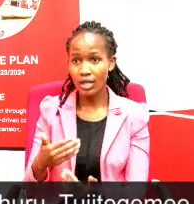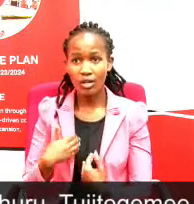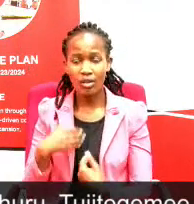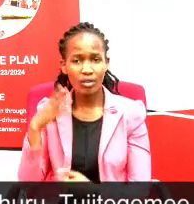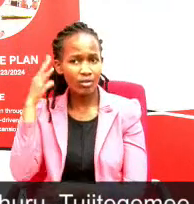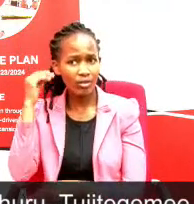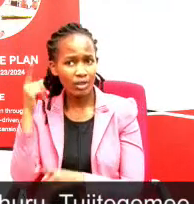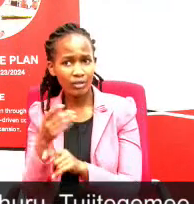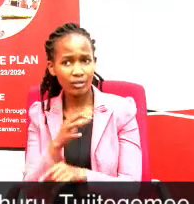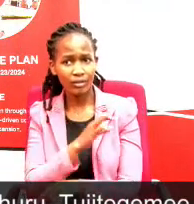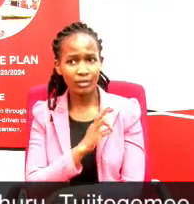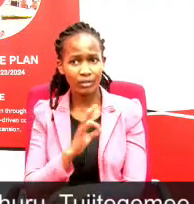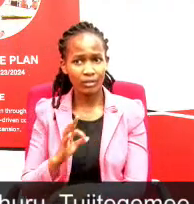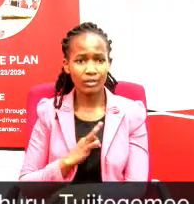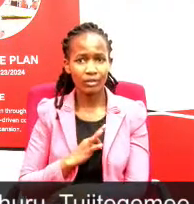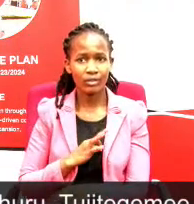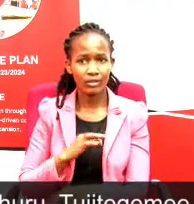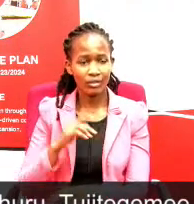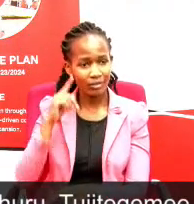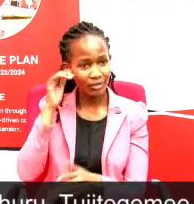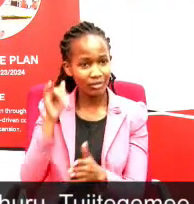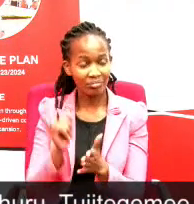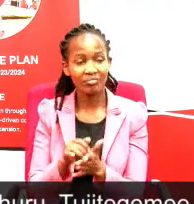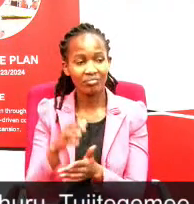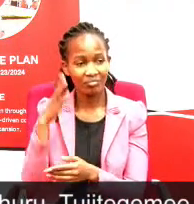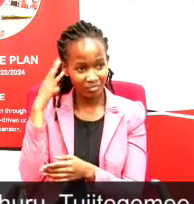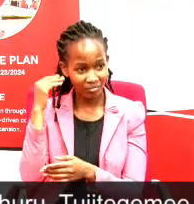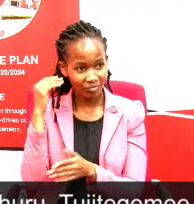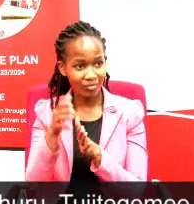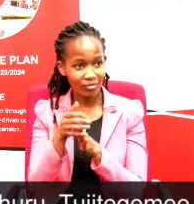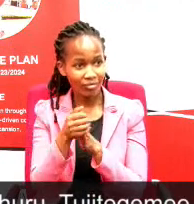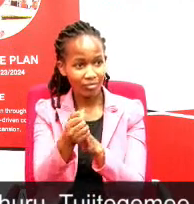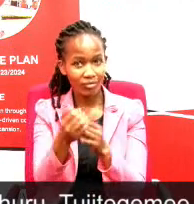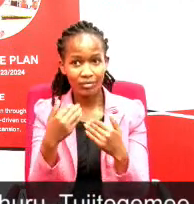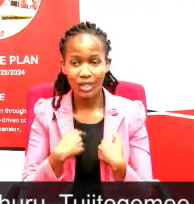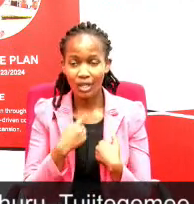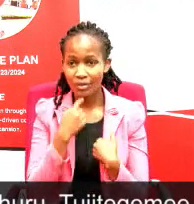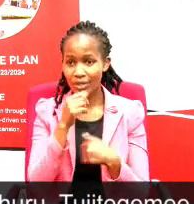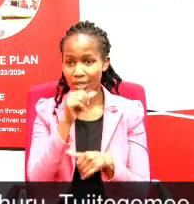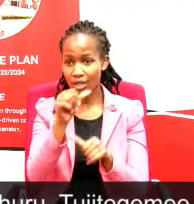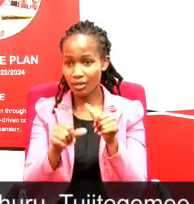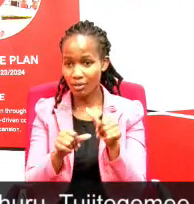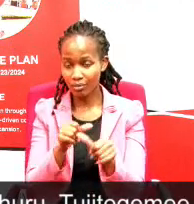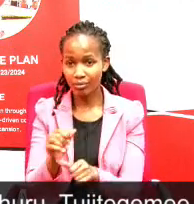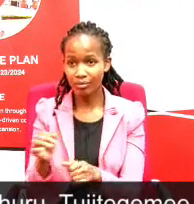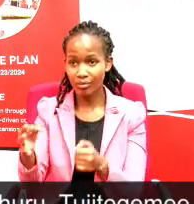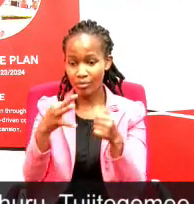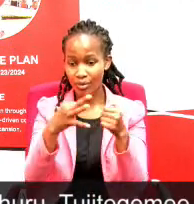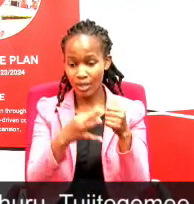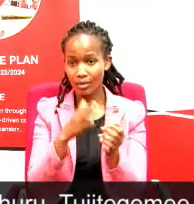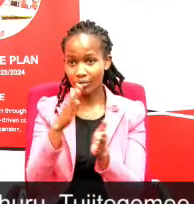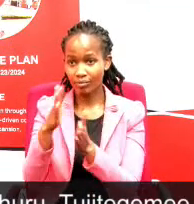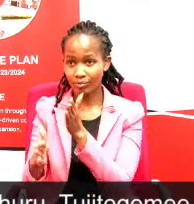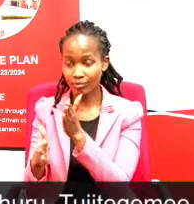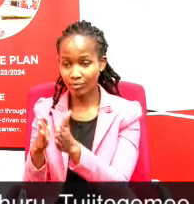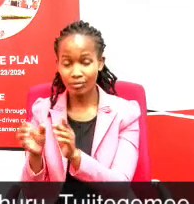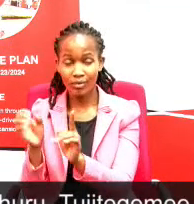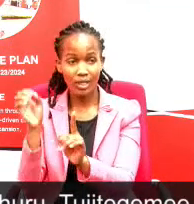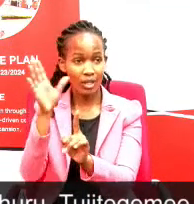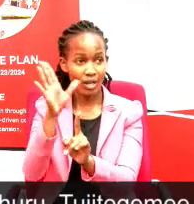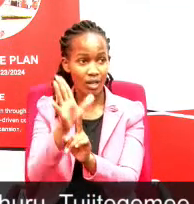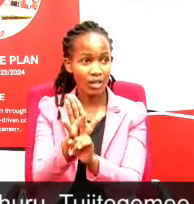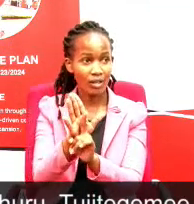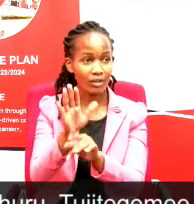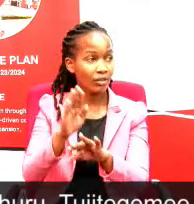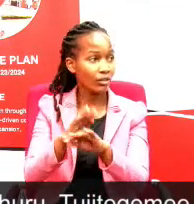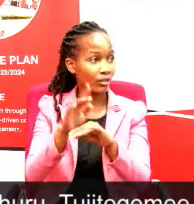fraternity, it is fair that we also hear what the leadership have to say about the 8th corporate plan and its impact